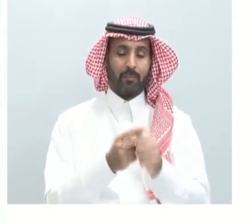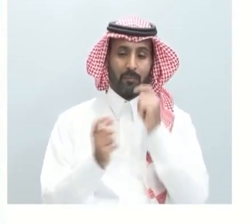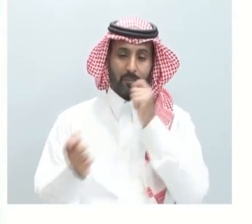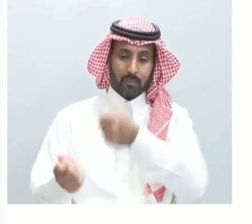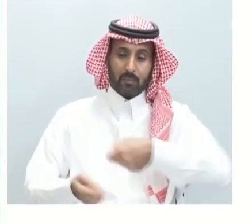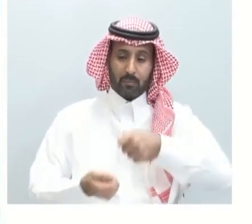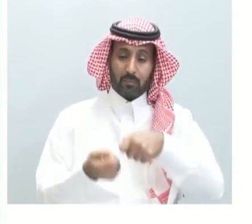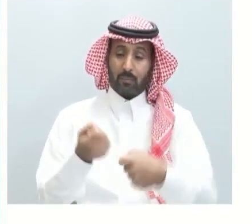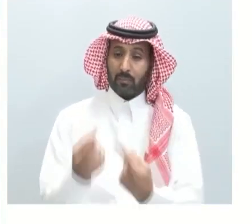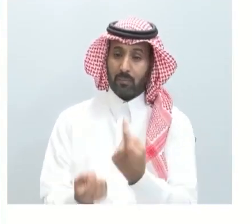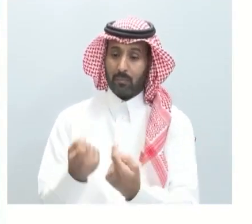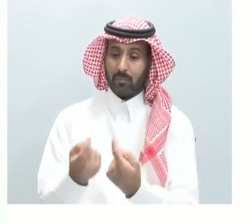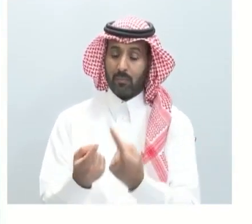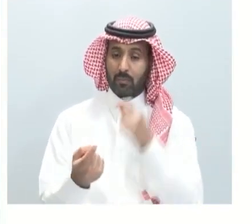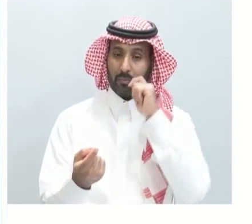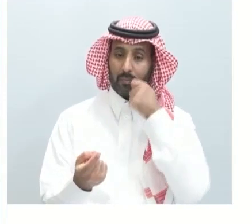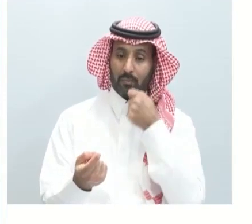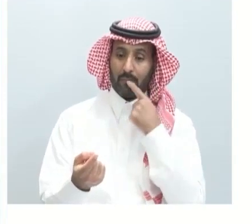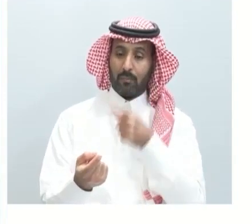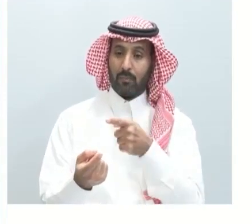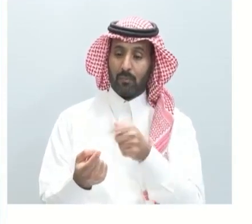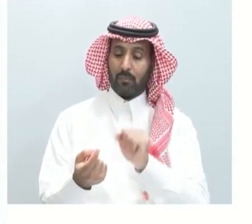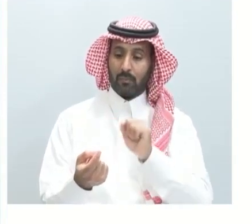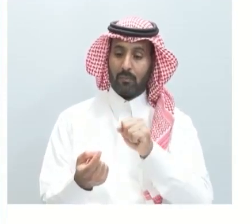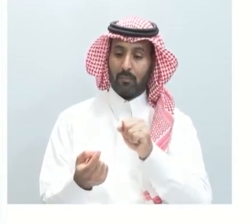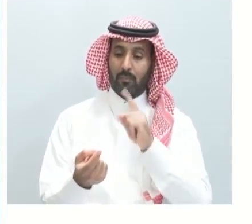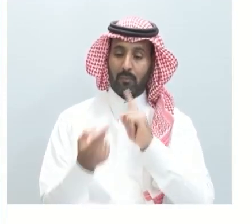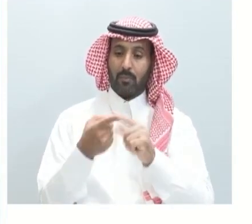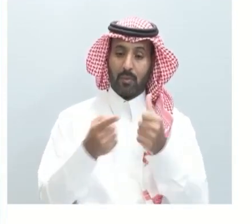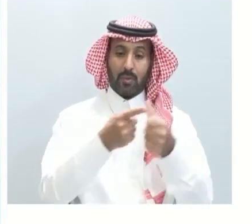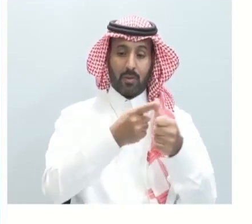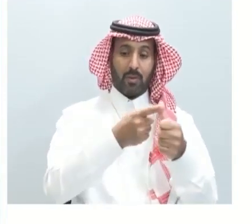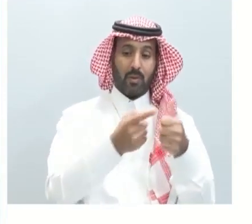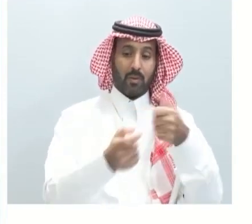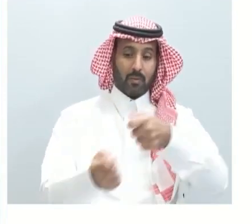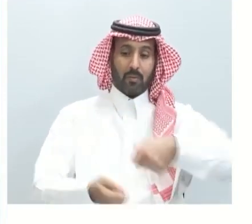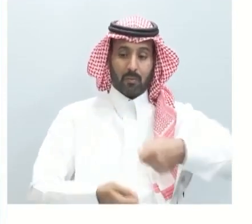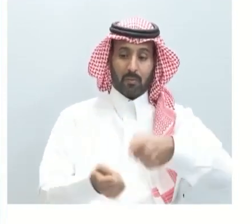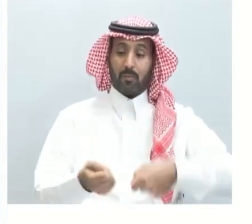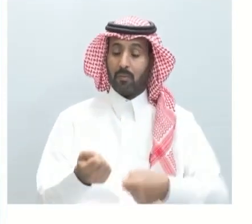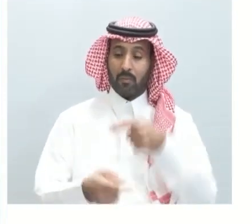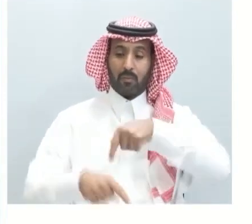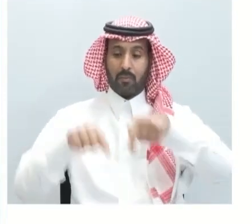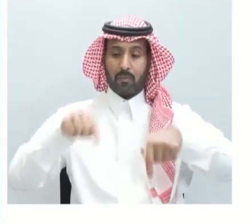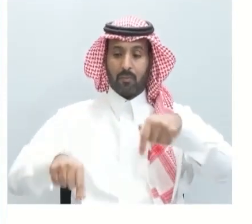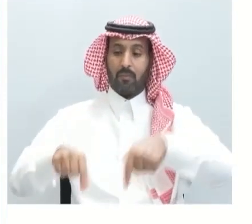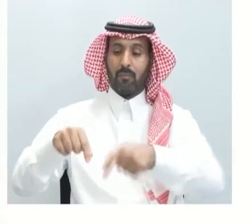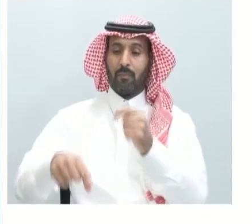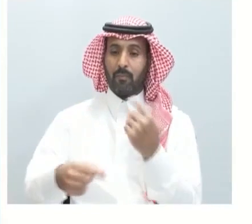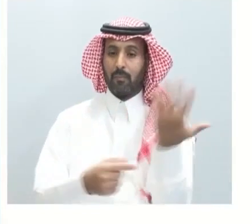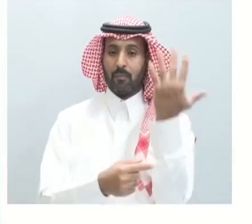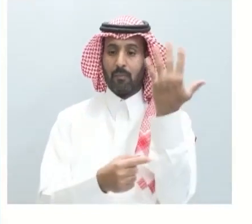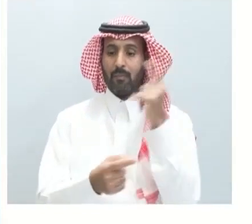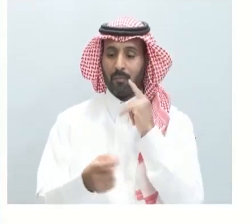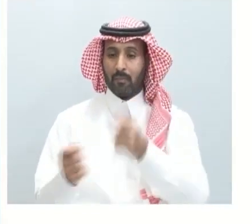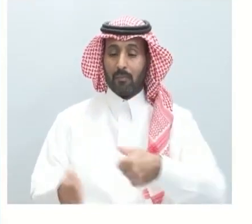successful Gardener yes when someone has a green thumbs he is good at making plants grow so